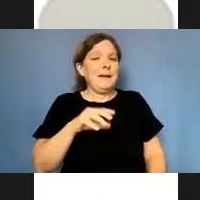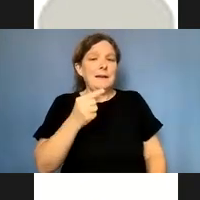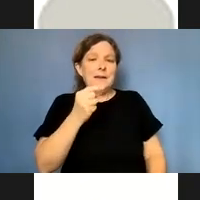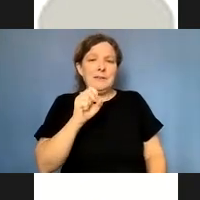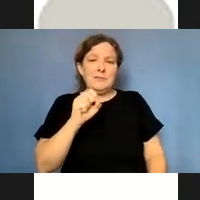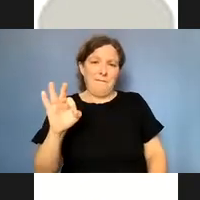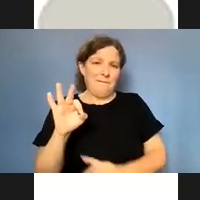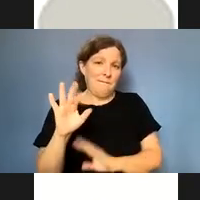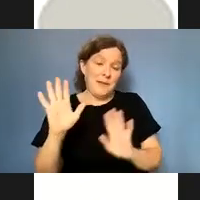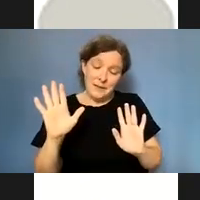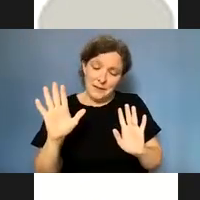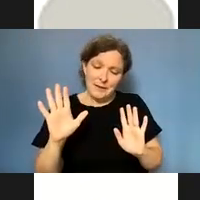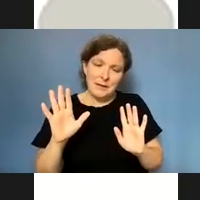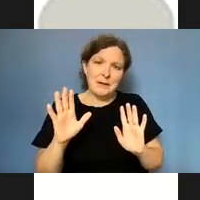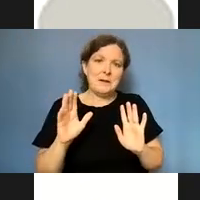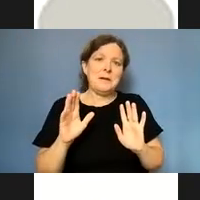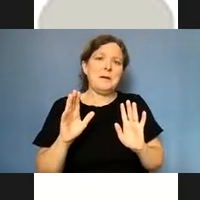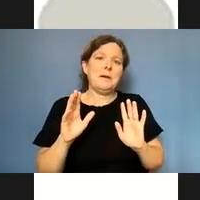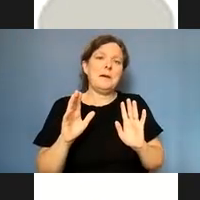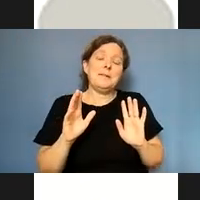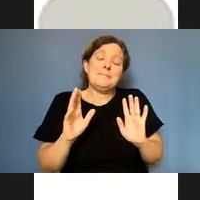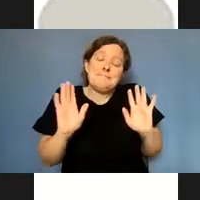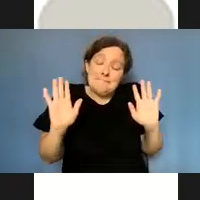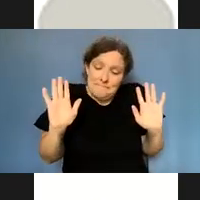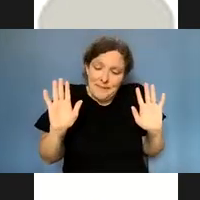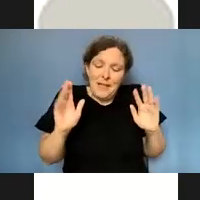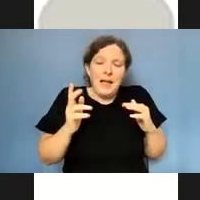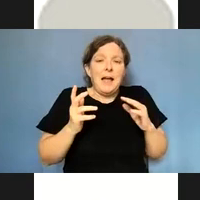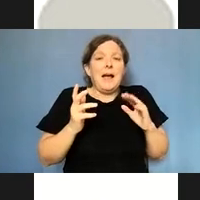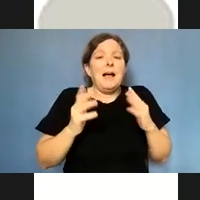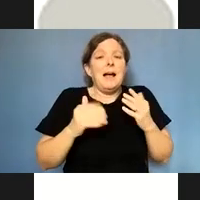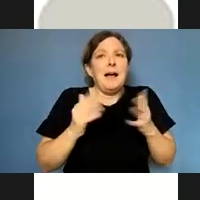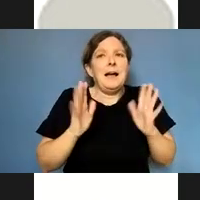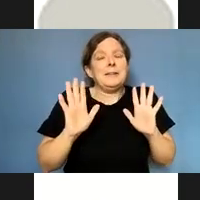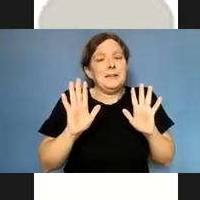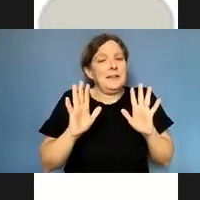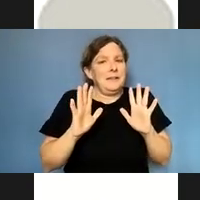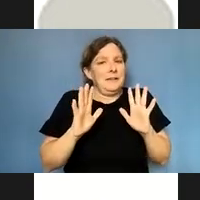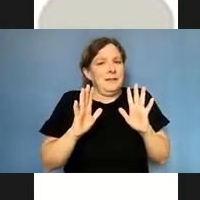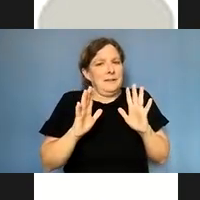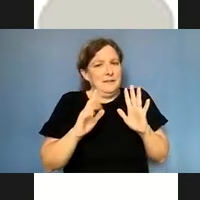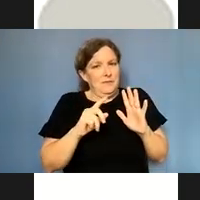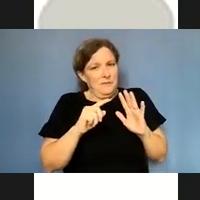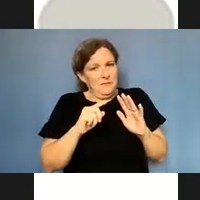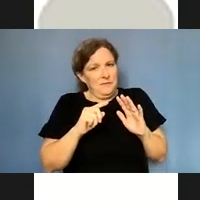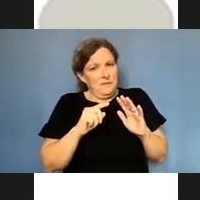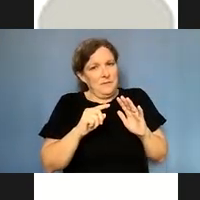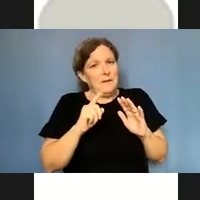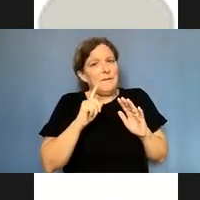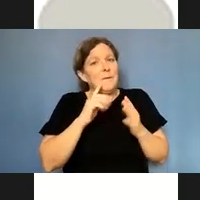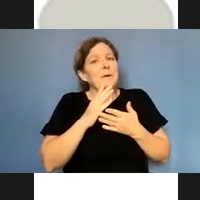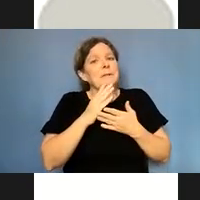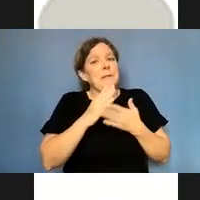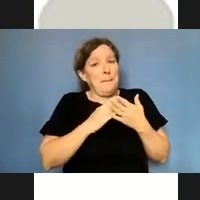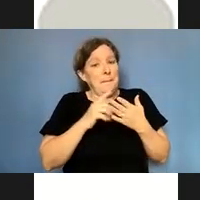they should not be, again, I will say, because you haven't said that for certain these